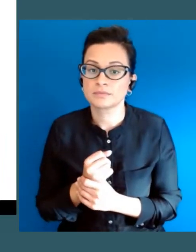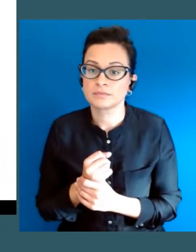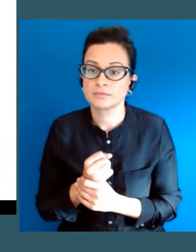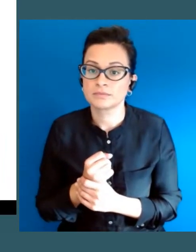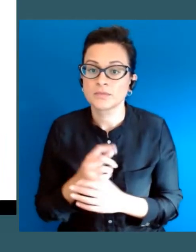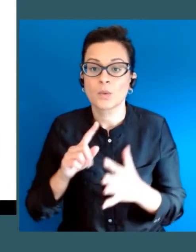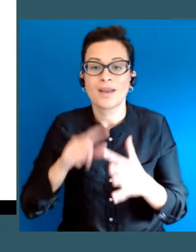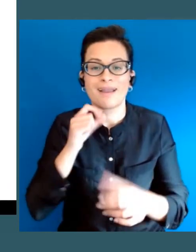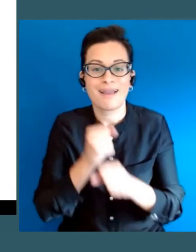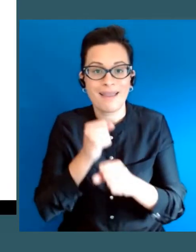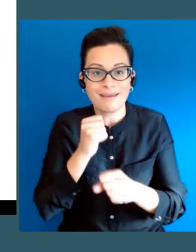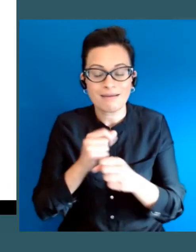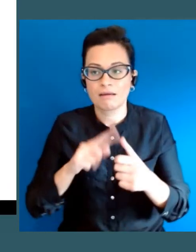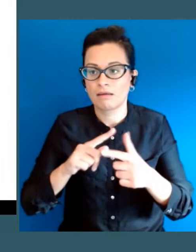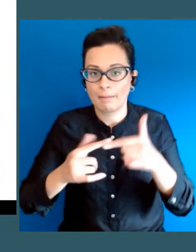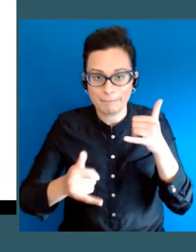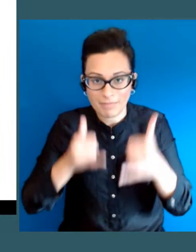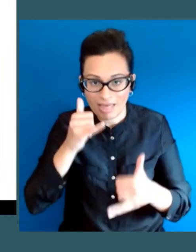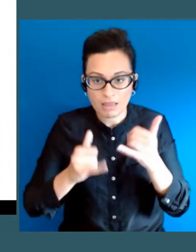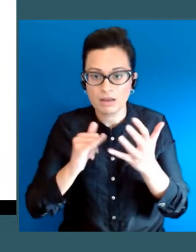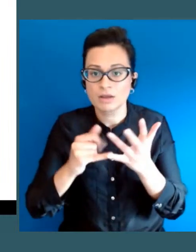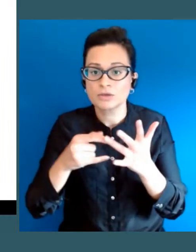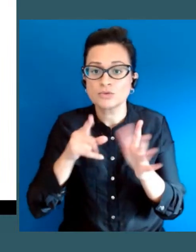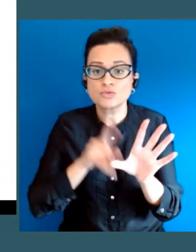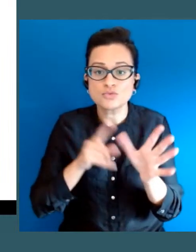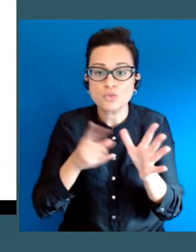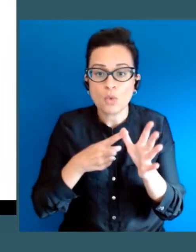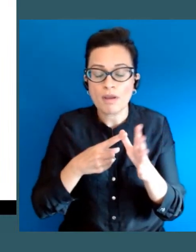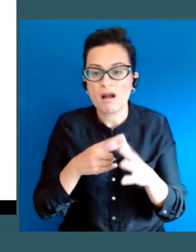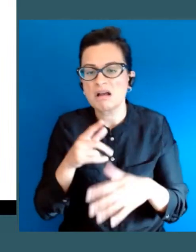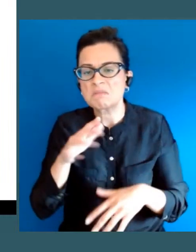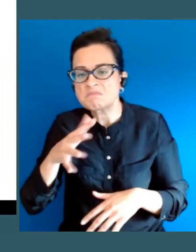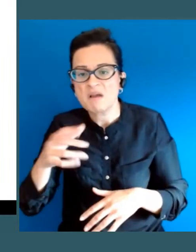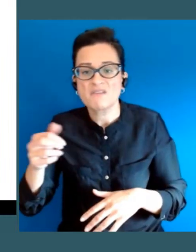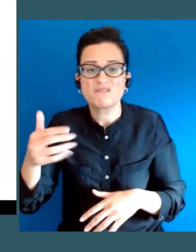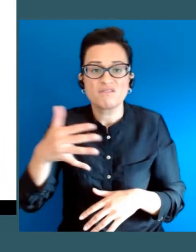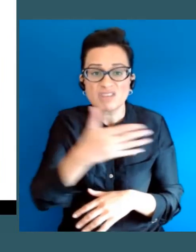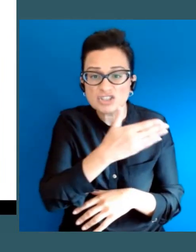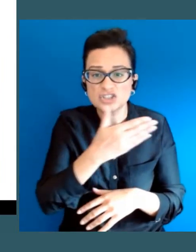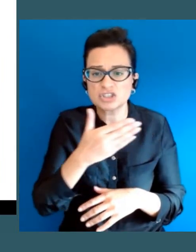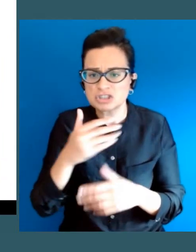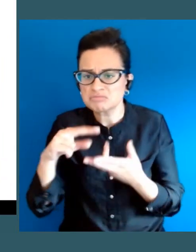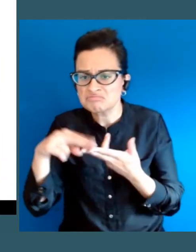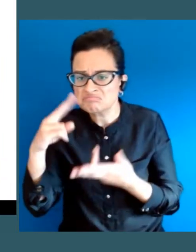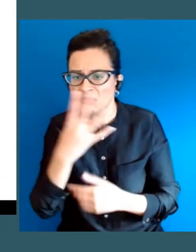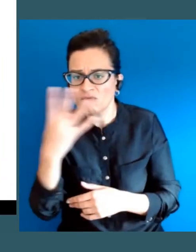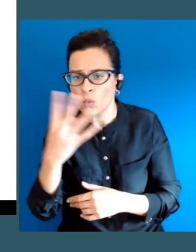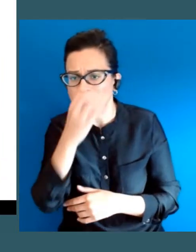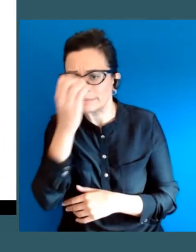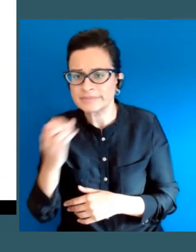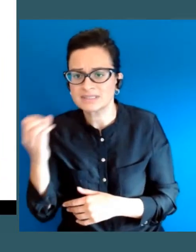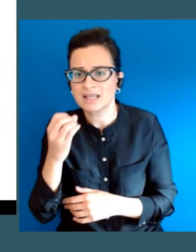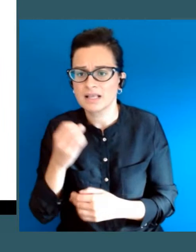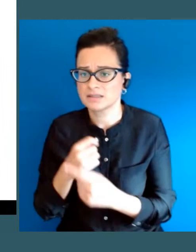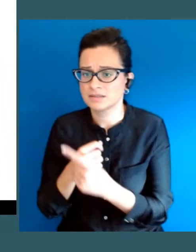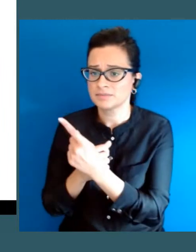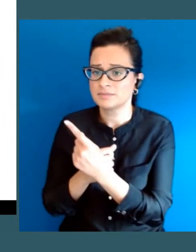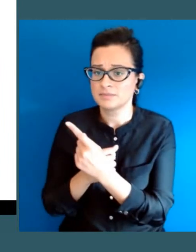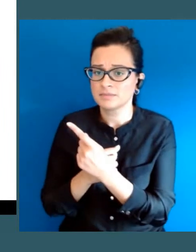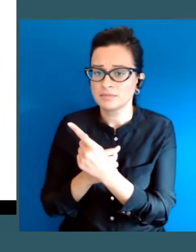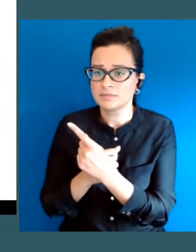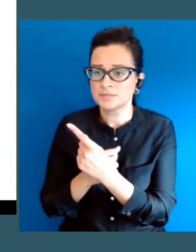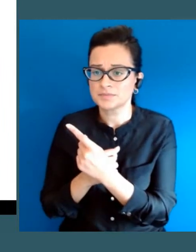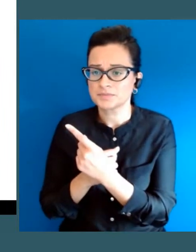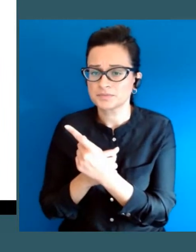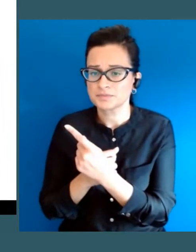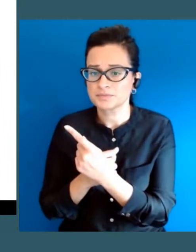milk, soya. Relatively fish, looking at that, is actually relatively high, so 14%. And then you have a sort of peanut and tree nuts,